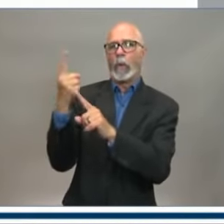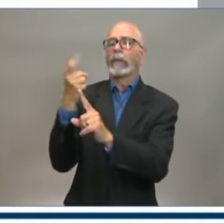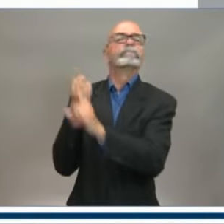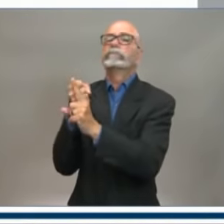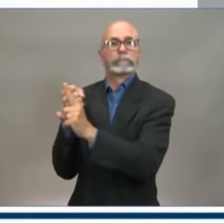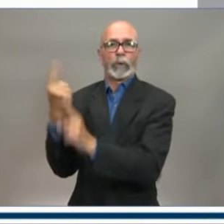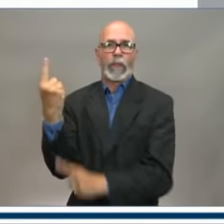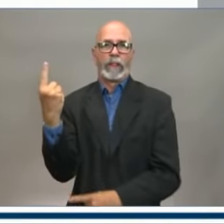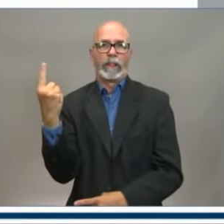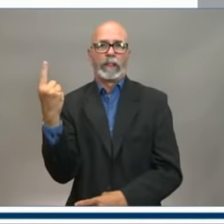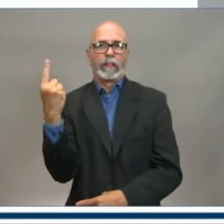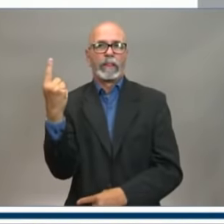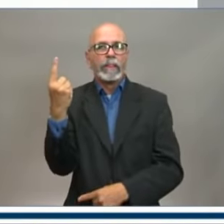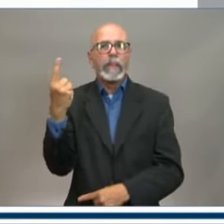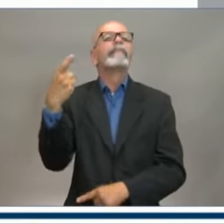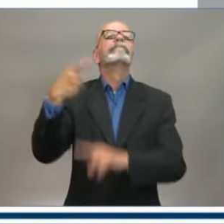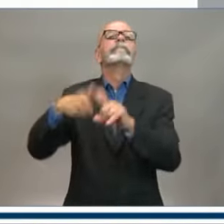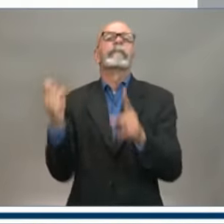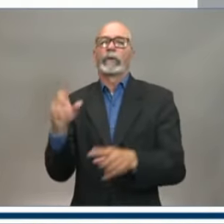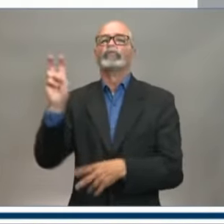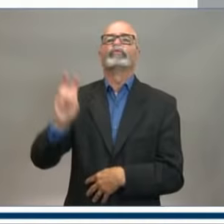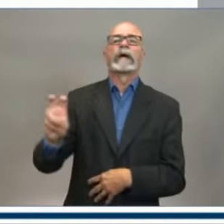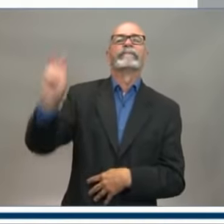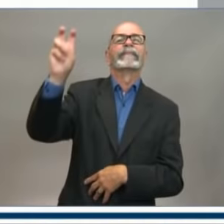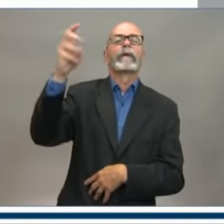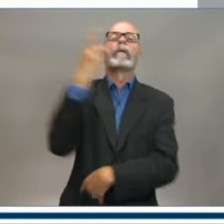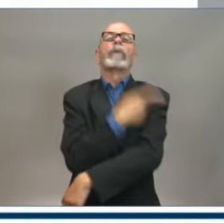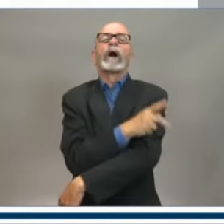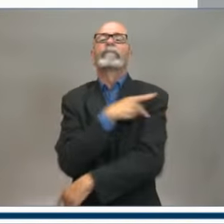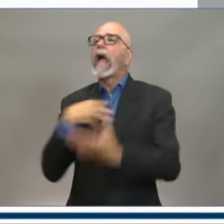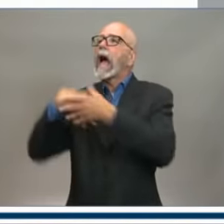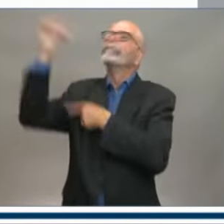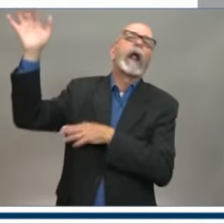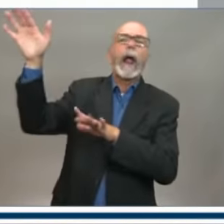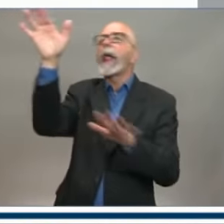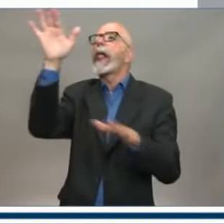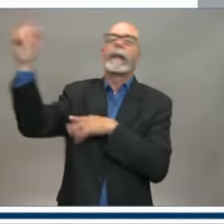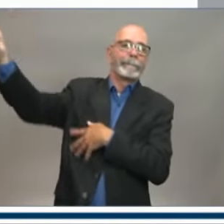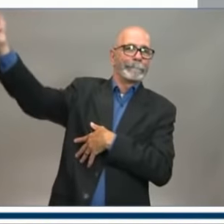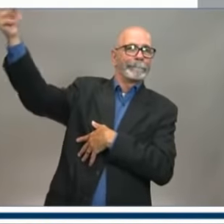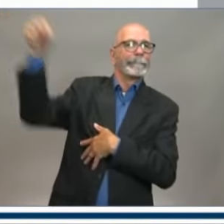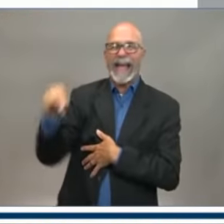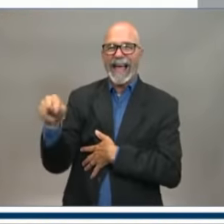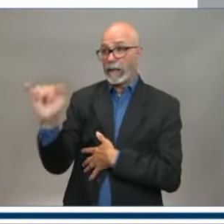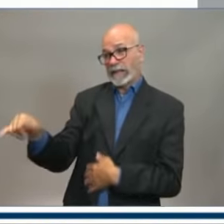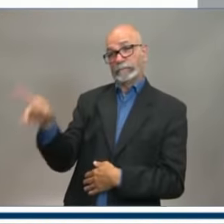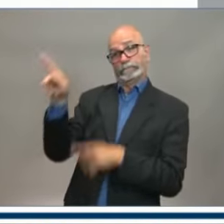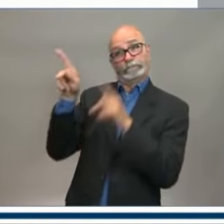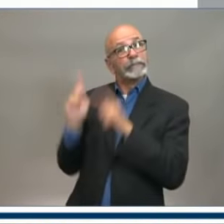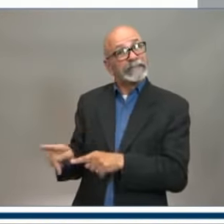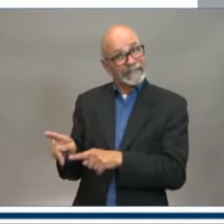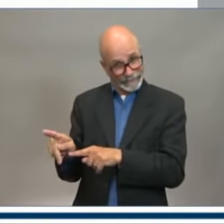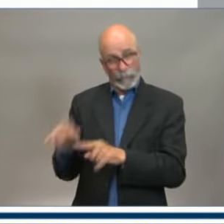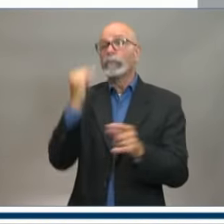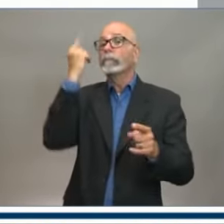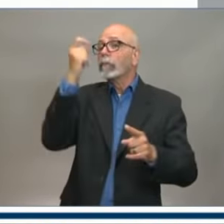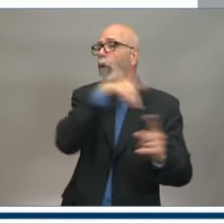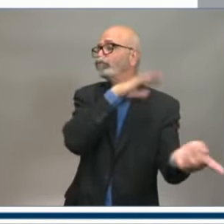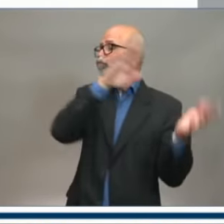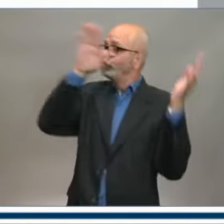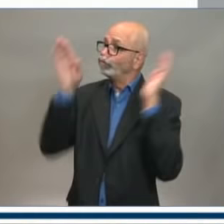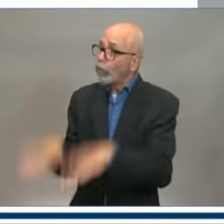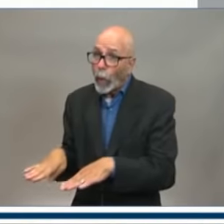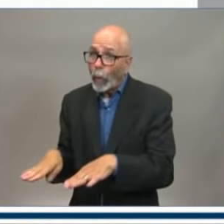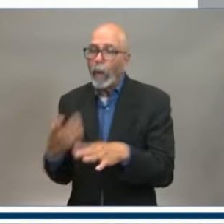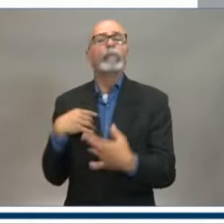travel outside of the province. Unfortunately, this individual followed public health protocol and was in